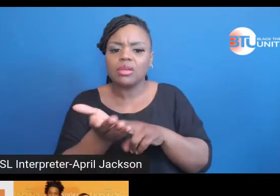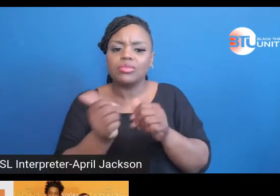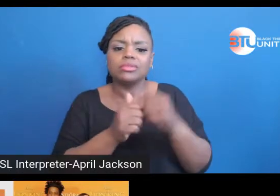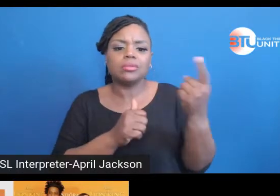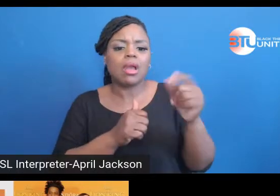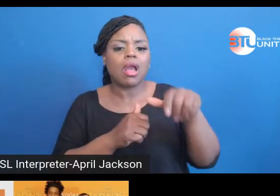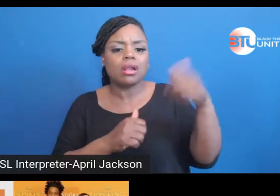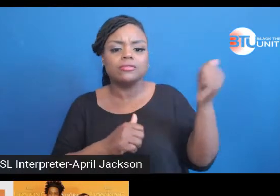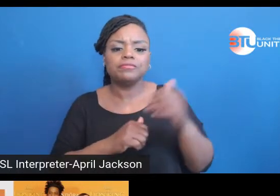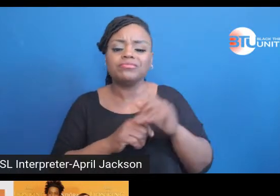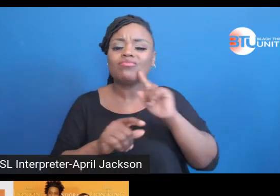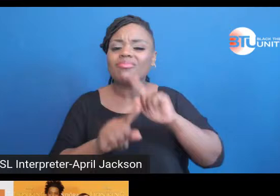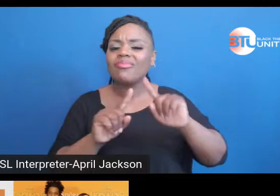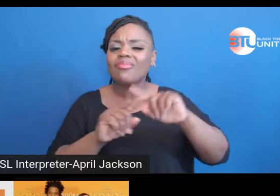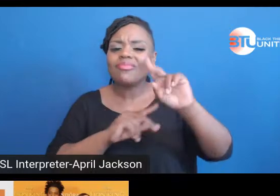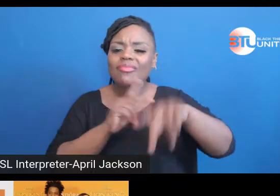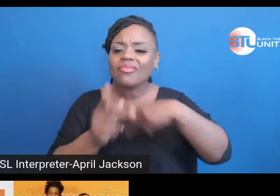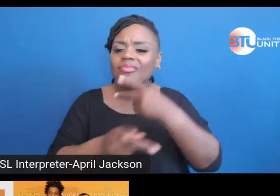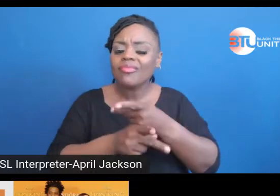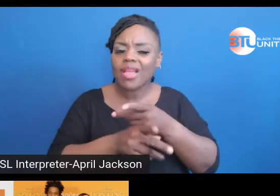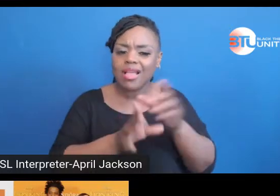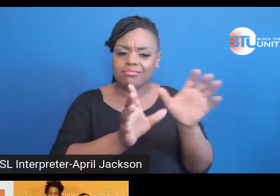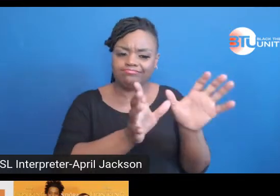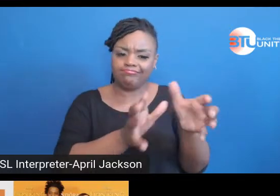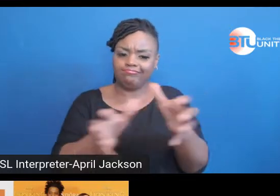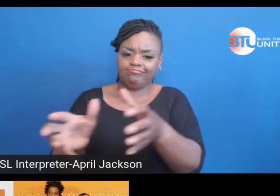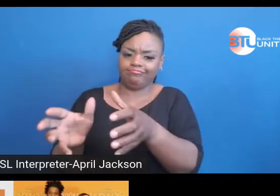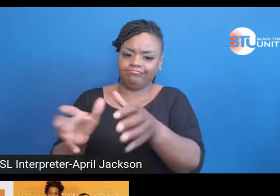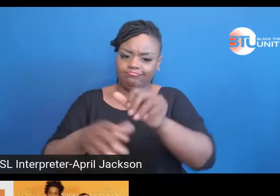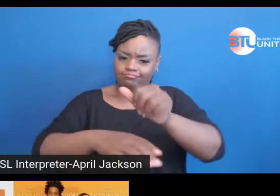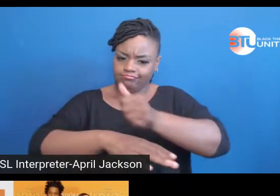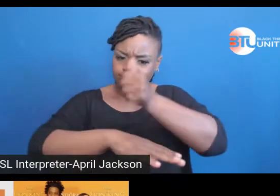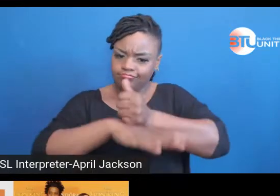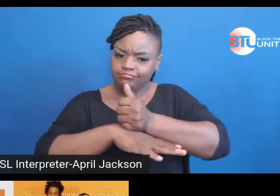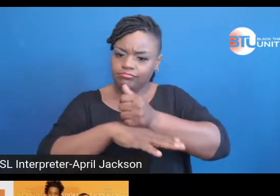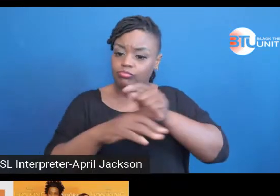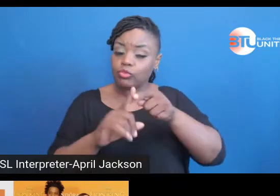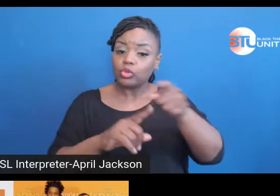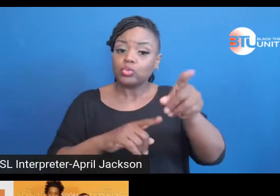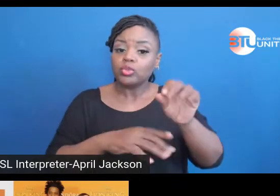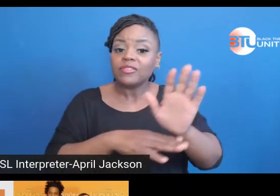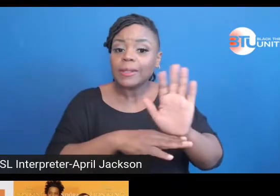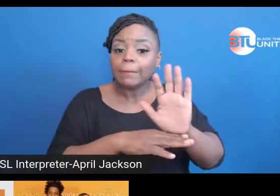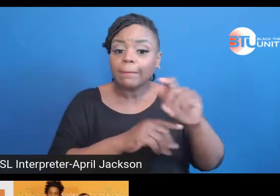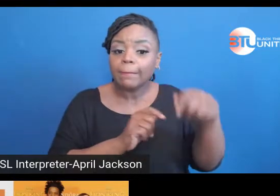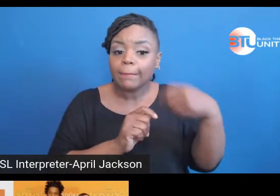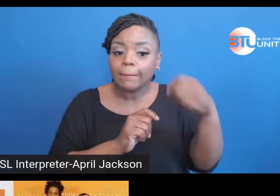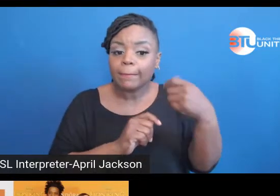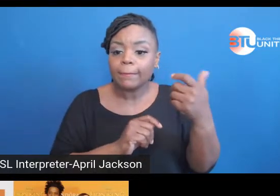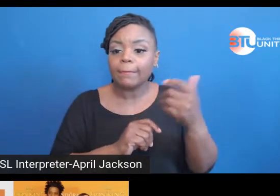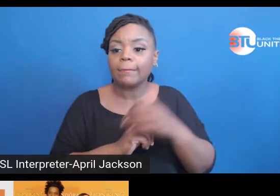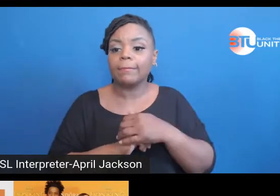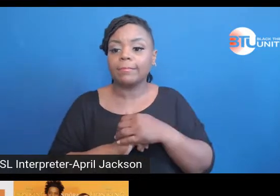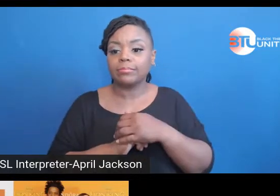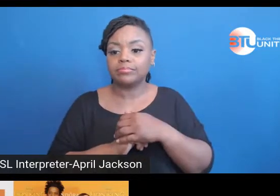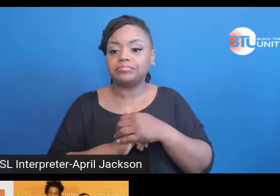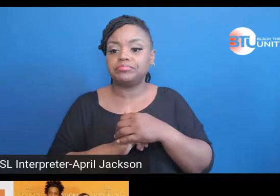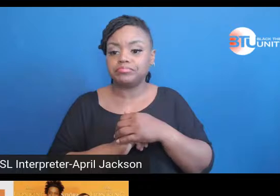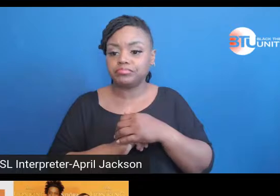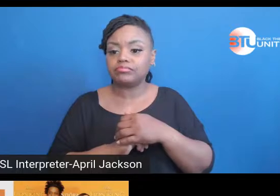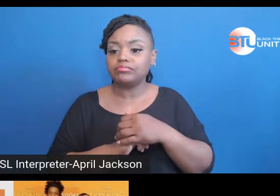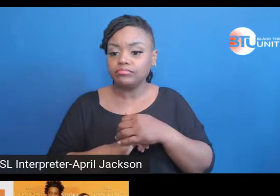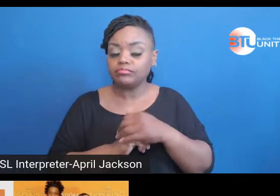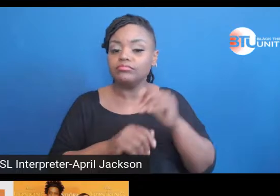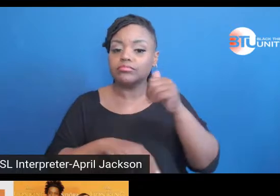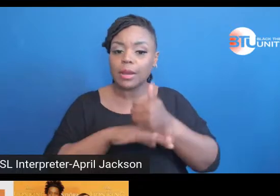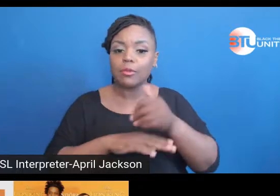entities that have now been created where you do a filing with the state where you create your business. And because you